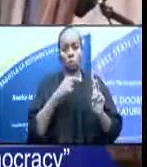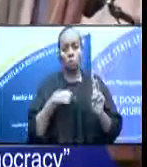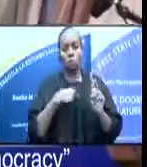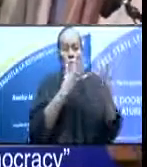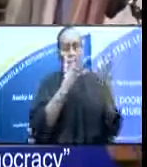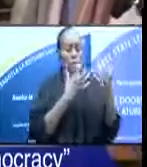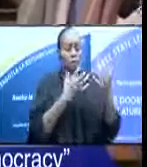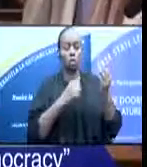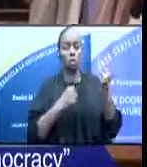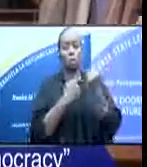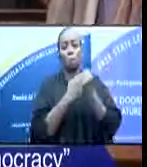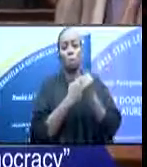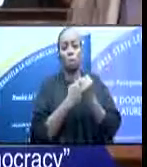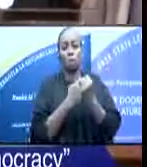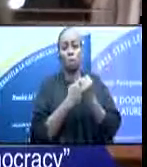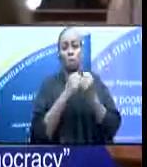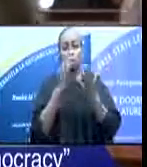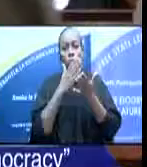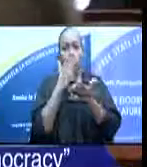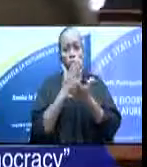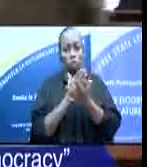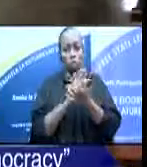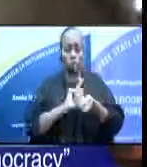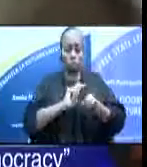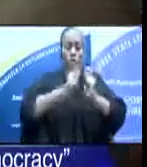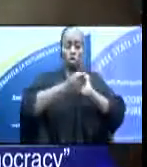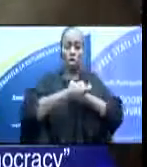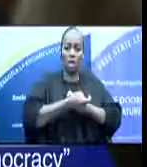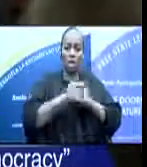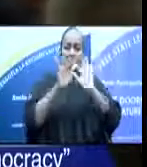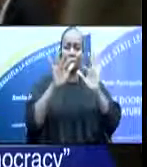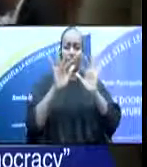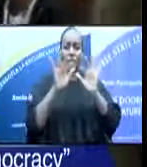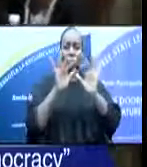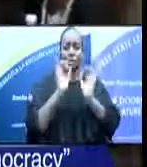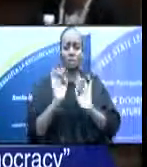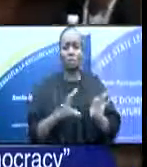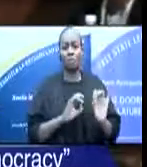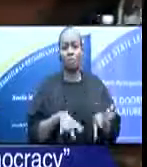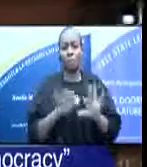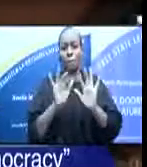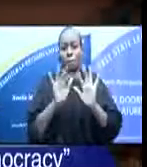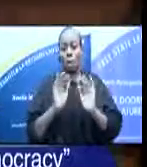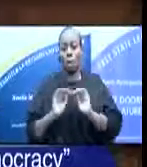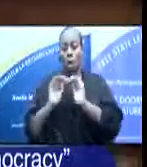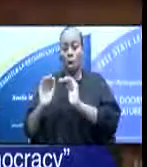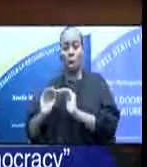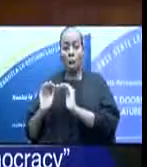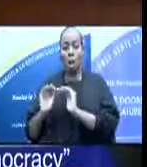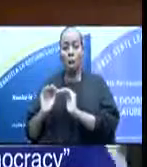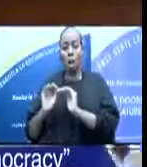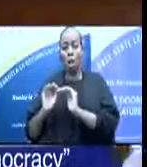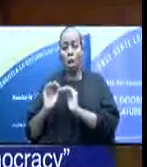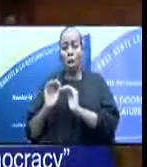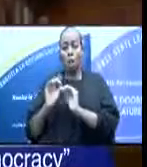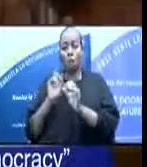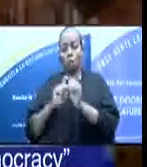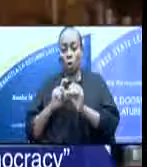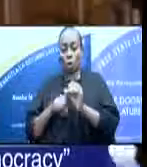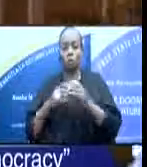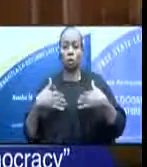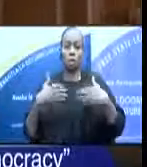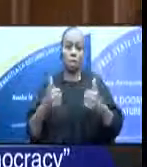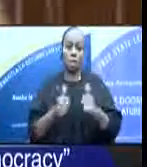seeks to heal the rifts of our past injustices by expanding the frontiers of care through the provision of quality health